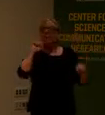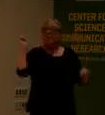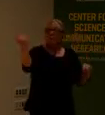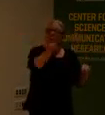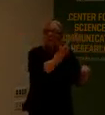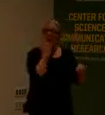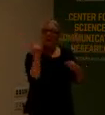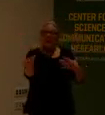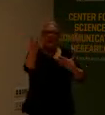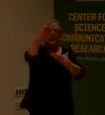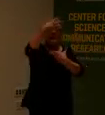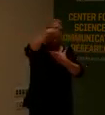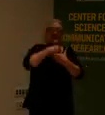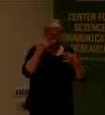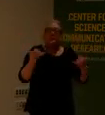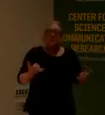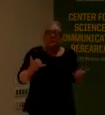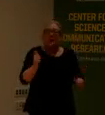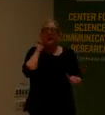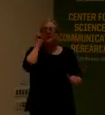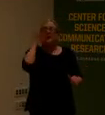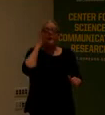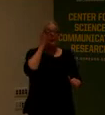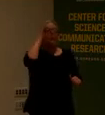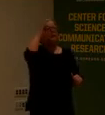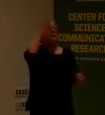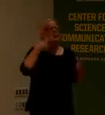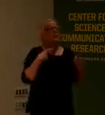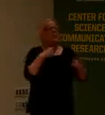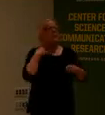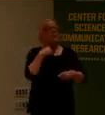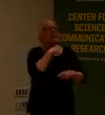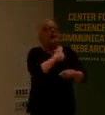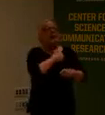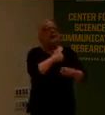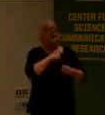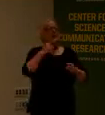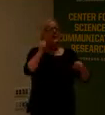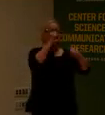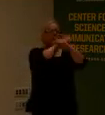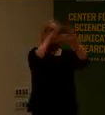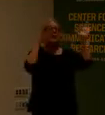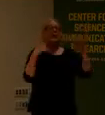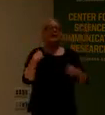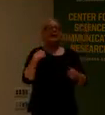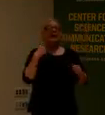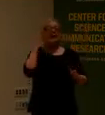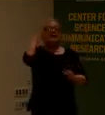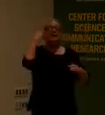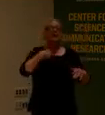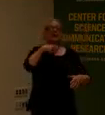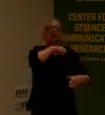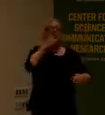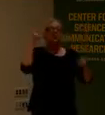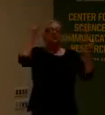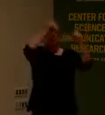today and in the future as we create the future that we envision. Thank you.